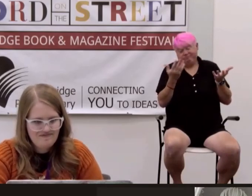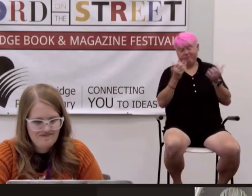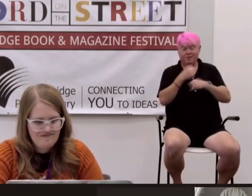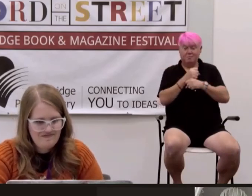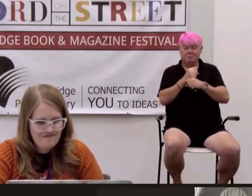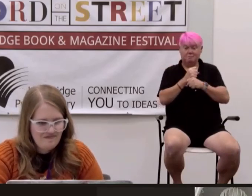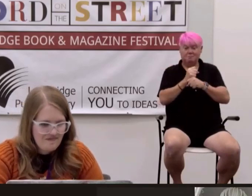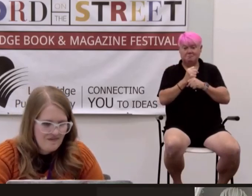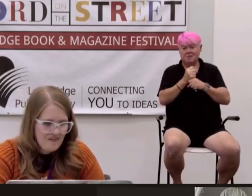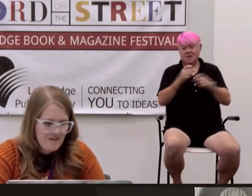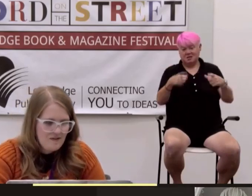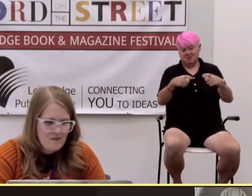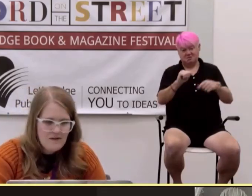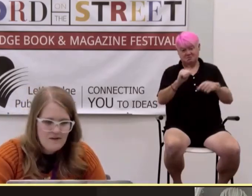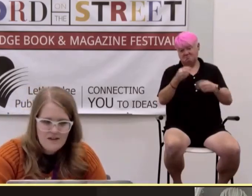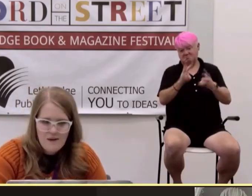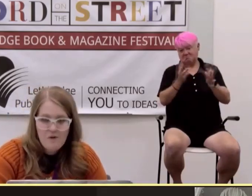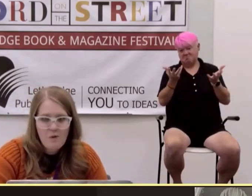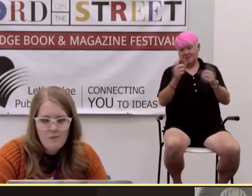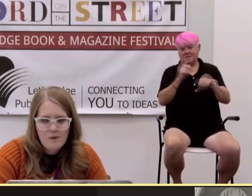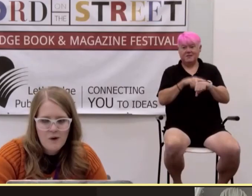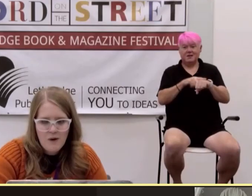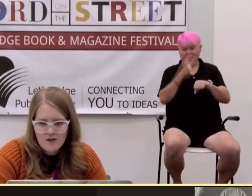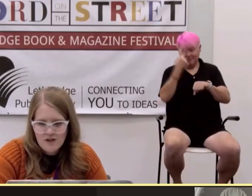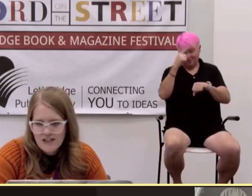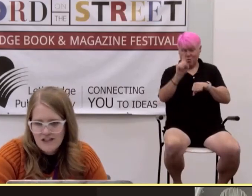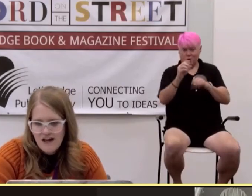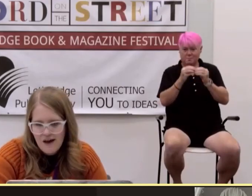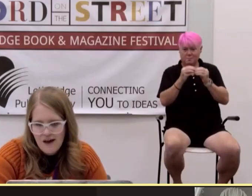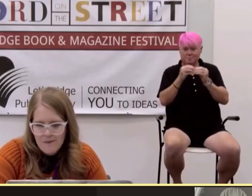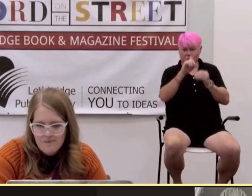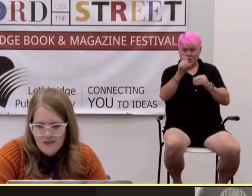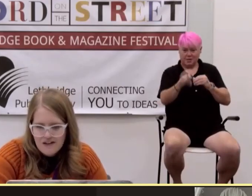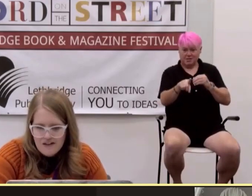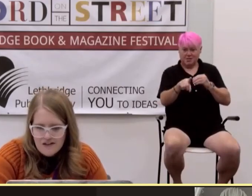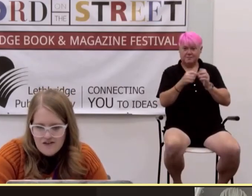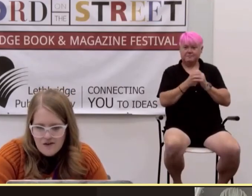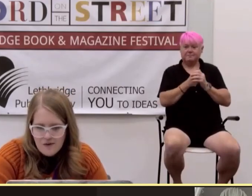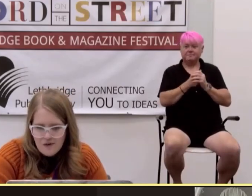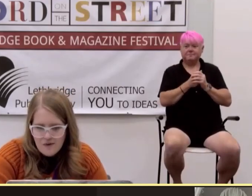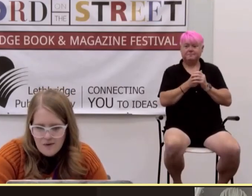anyways. Yeah. I think we have time for one more question.